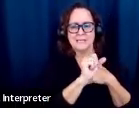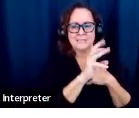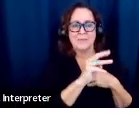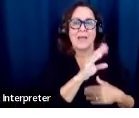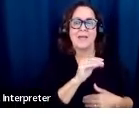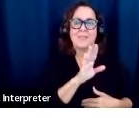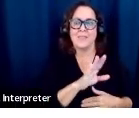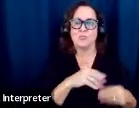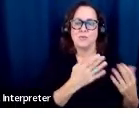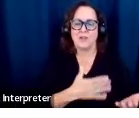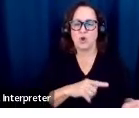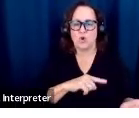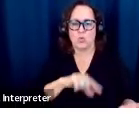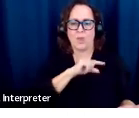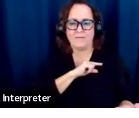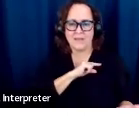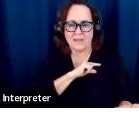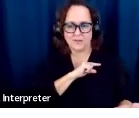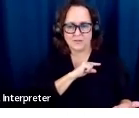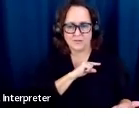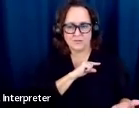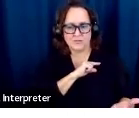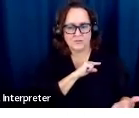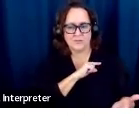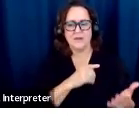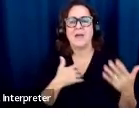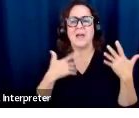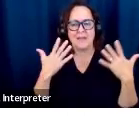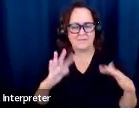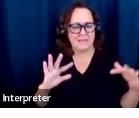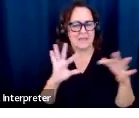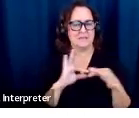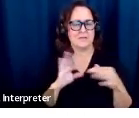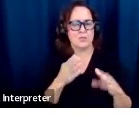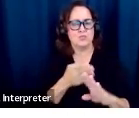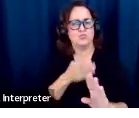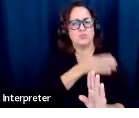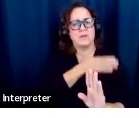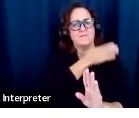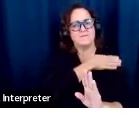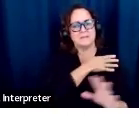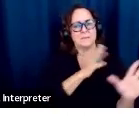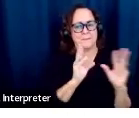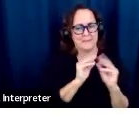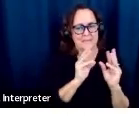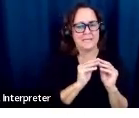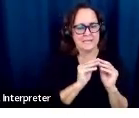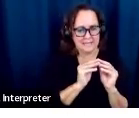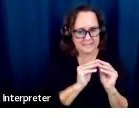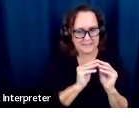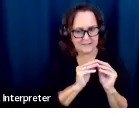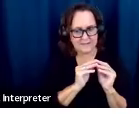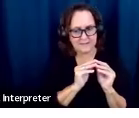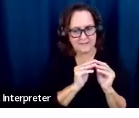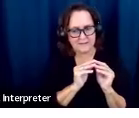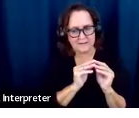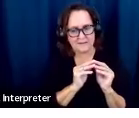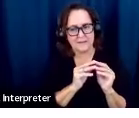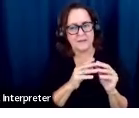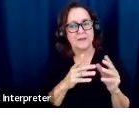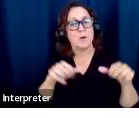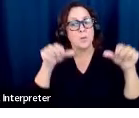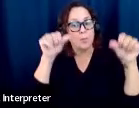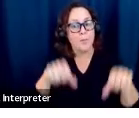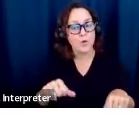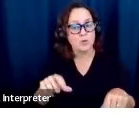those services. We presented these at previous town halls, and the proposed service definitions and provider qualifications are posted on